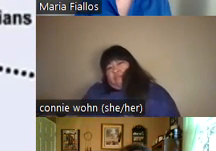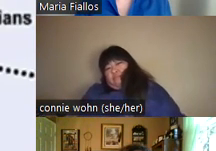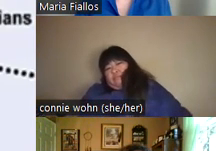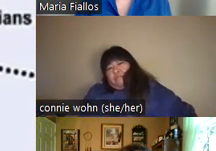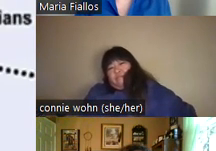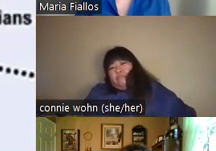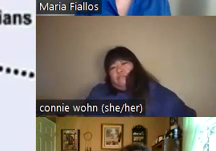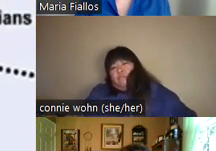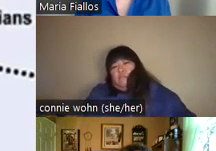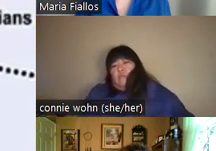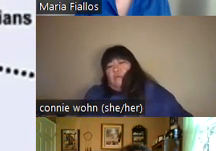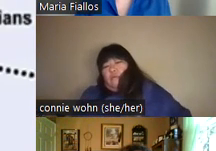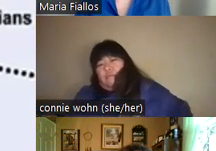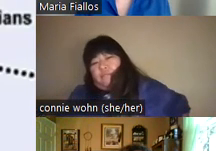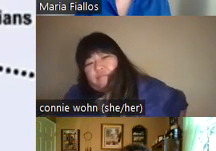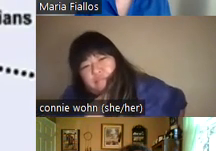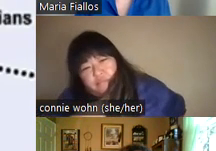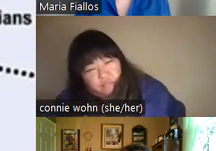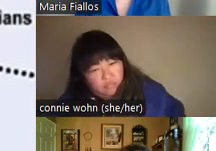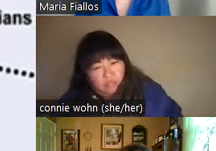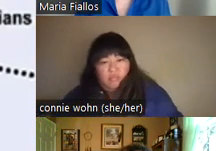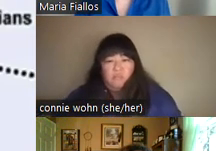land of Chinook,